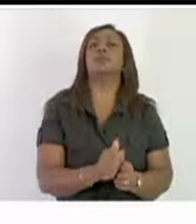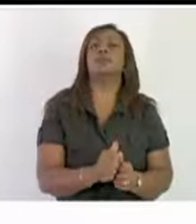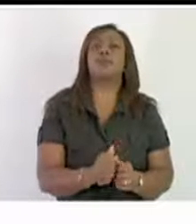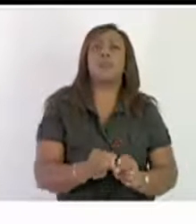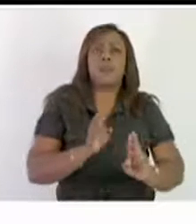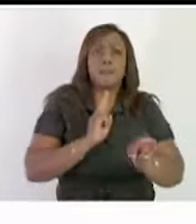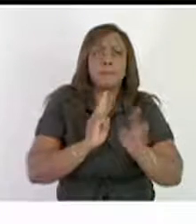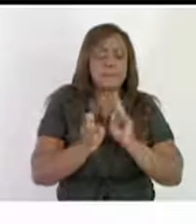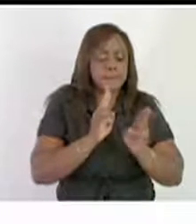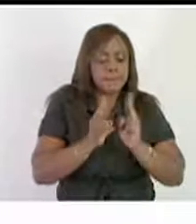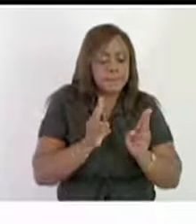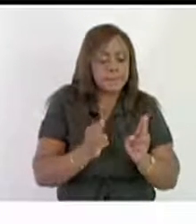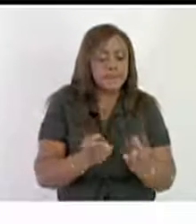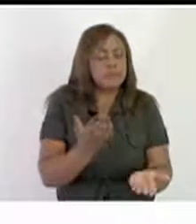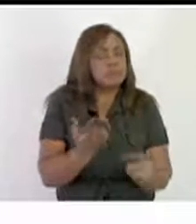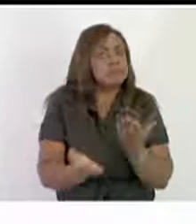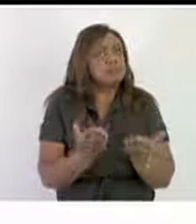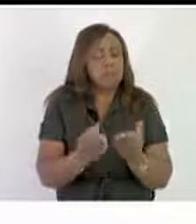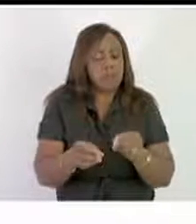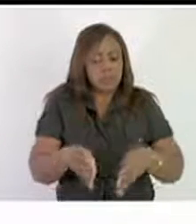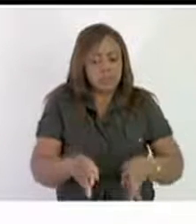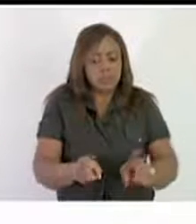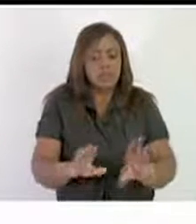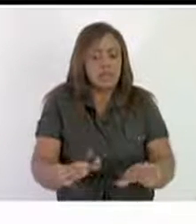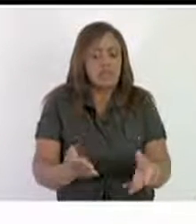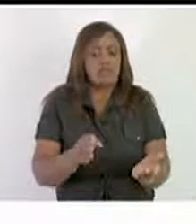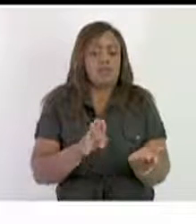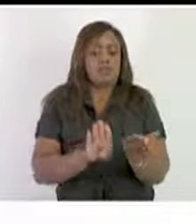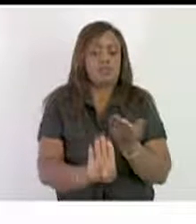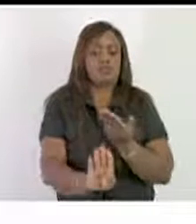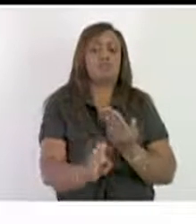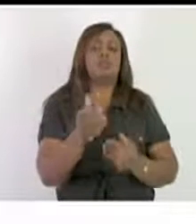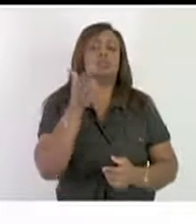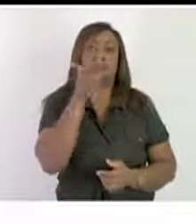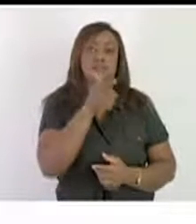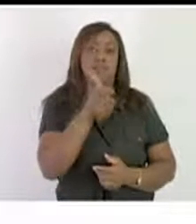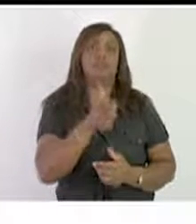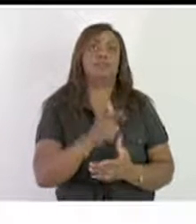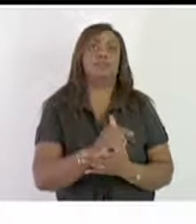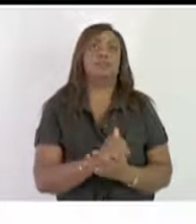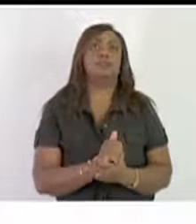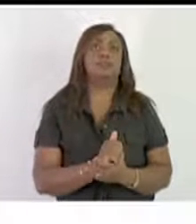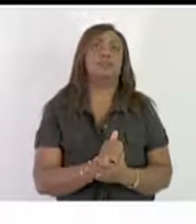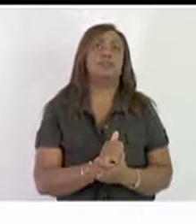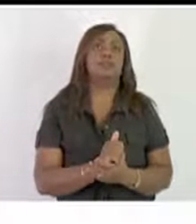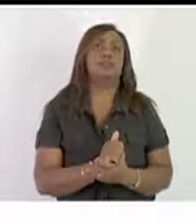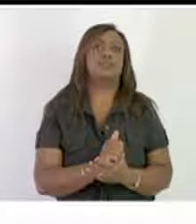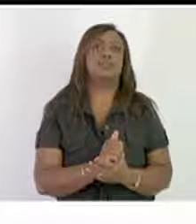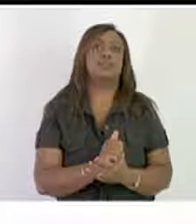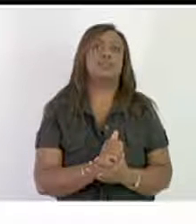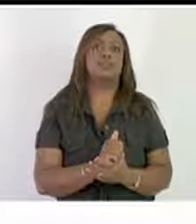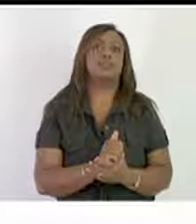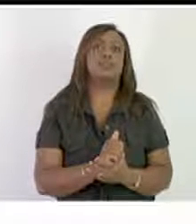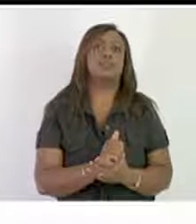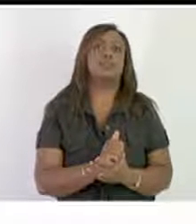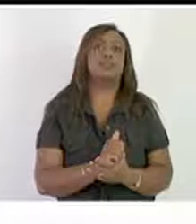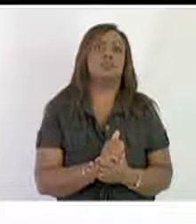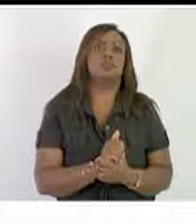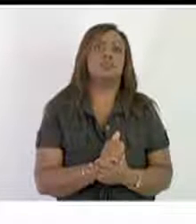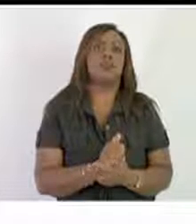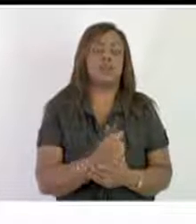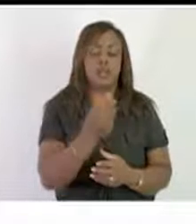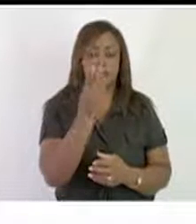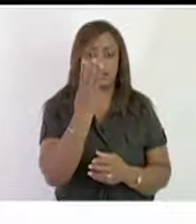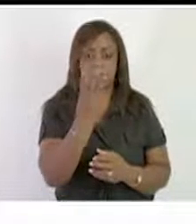discuss and compare methods of maintaining sexual health. Discuss and compare methods of maintaining sexual health. Those are